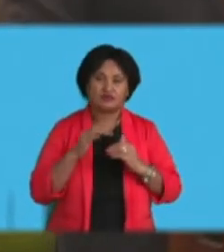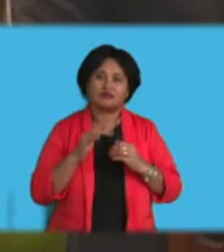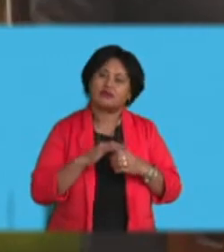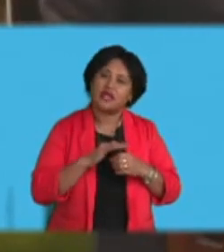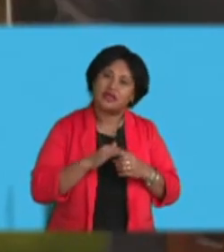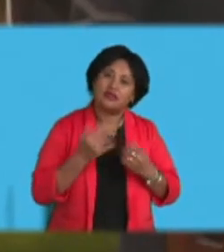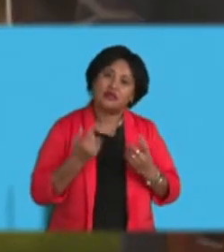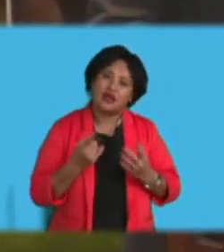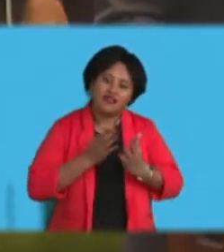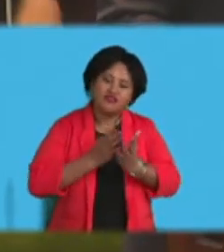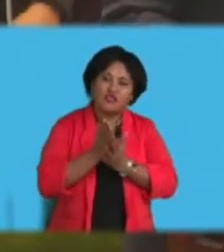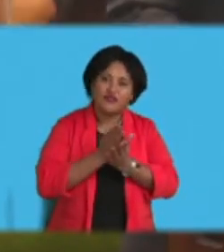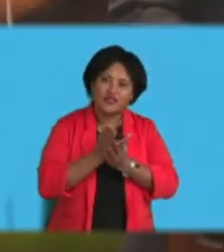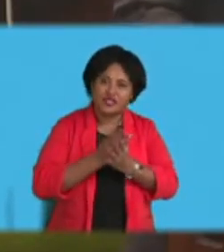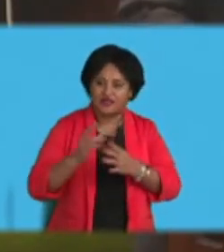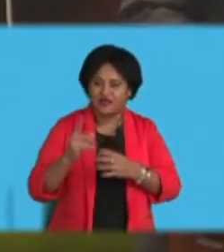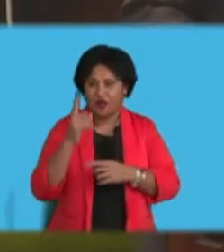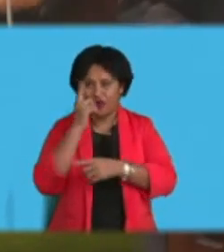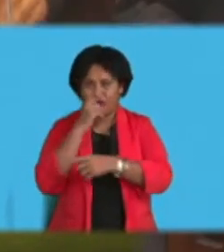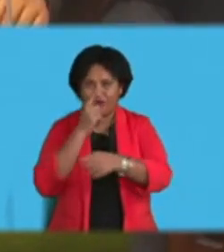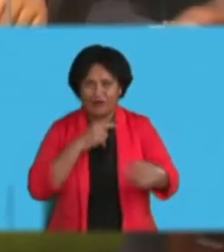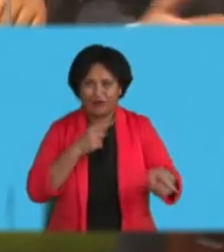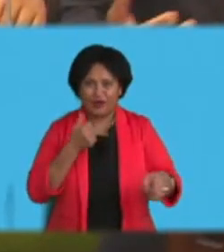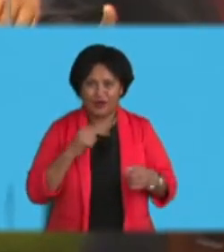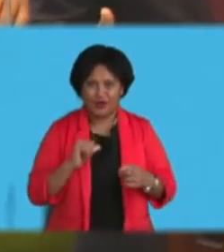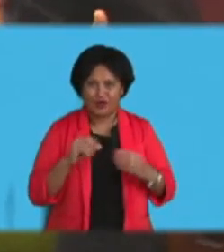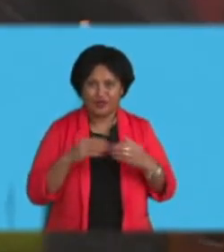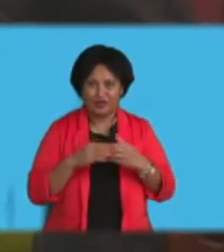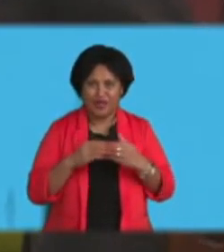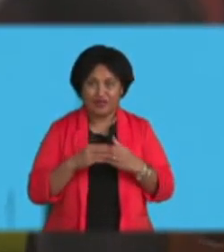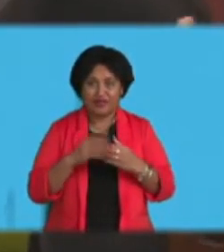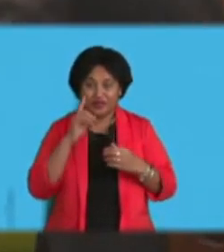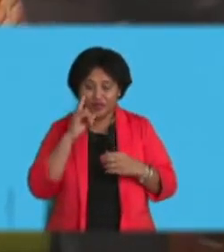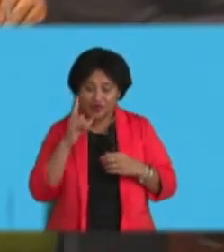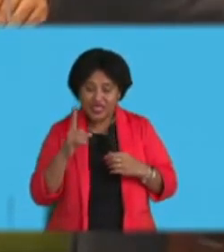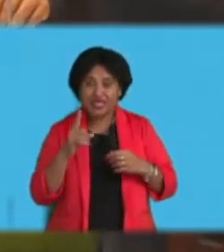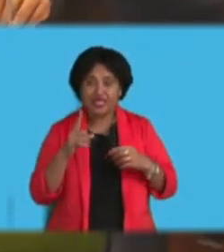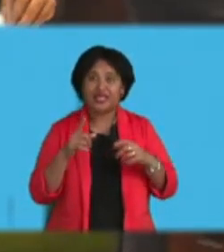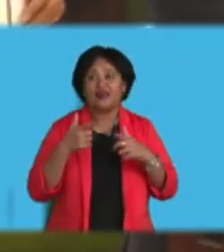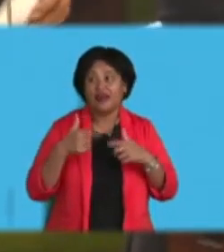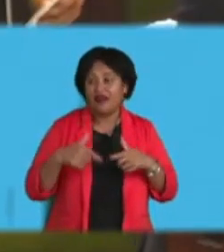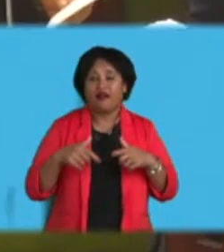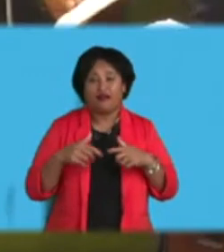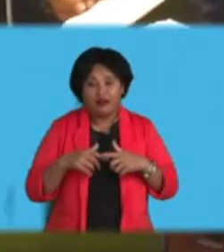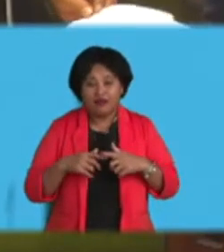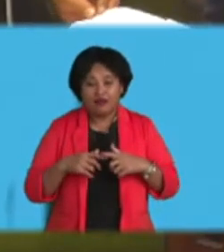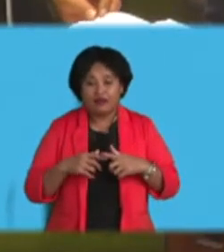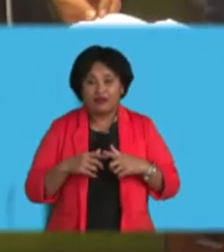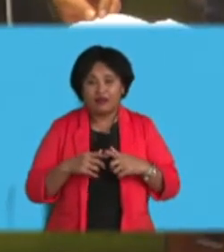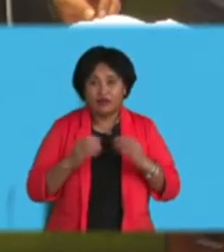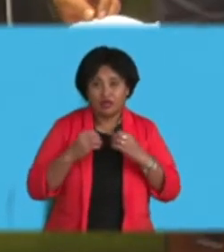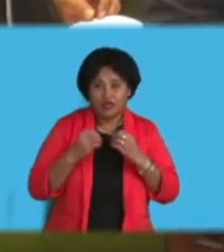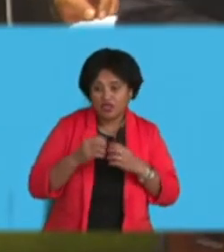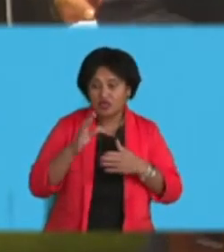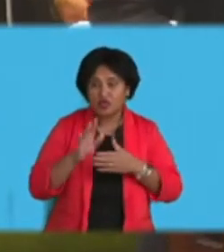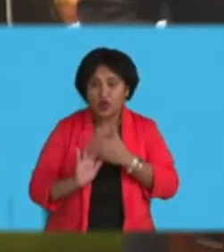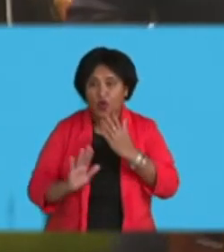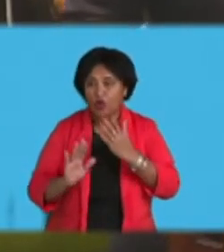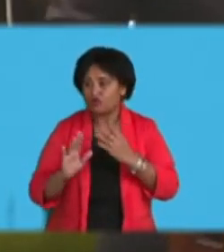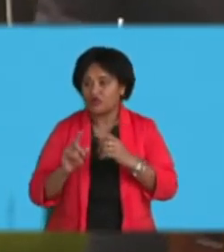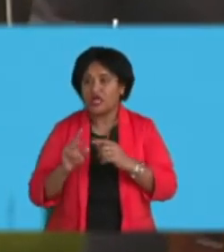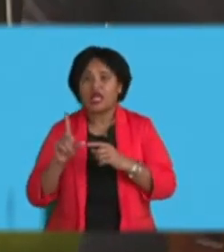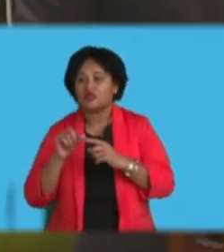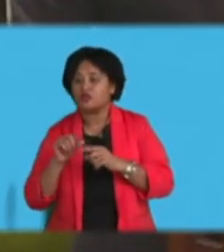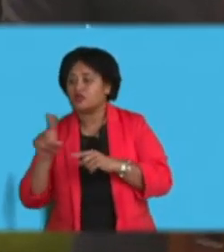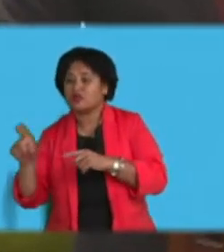to members and customers. As you've seen in the past, a lot of the statutory bodies started going into different areas without having the right level of competency